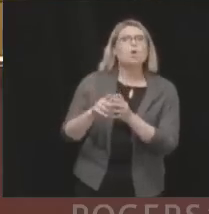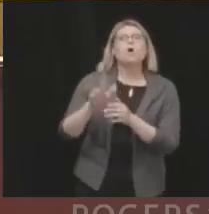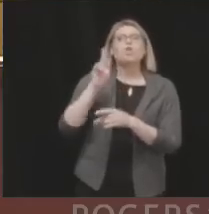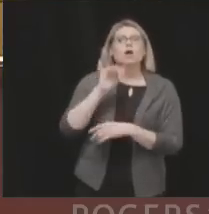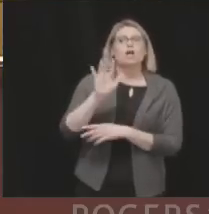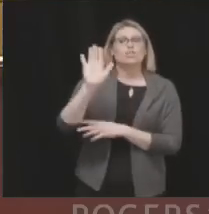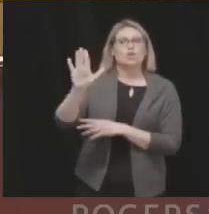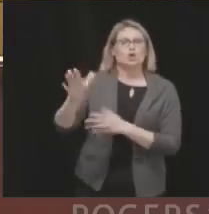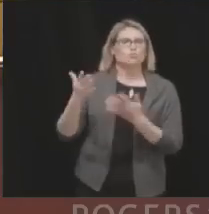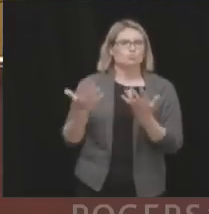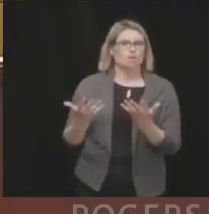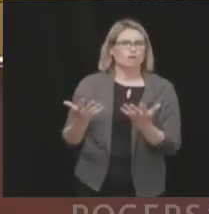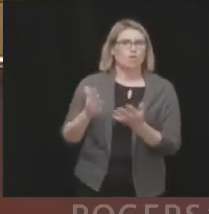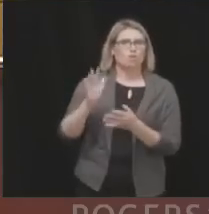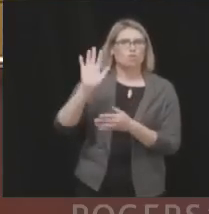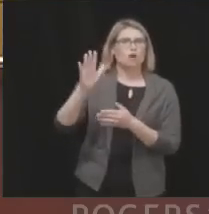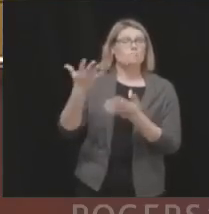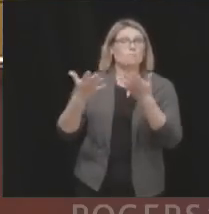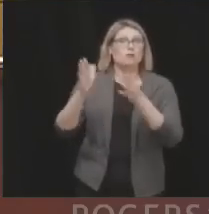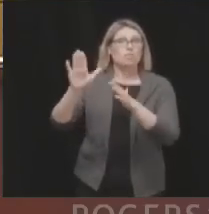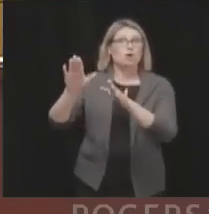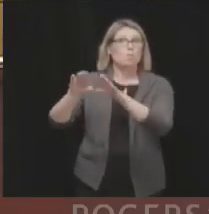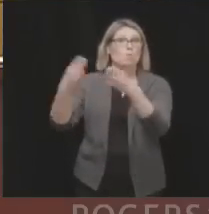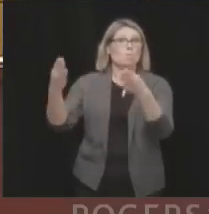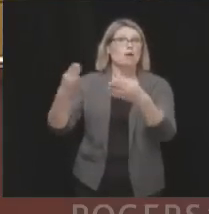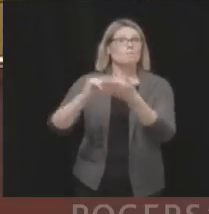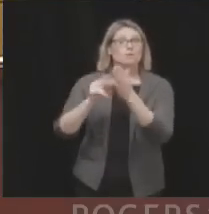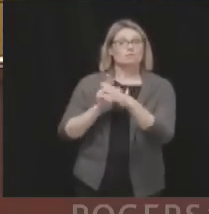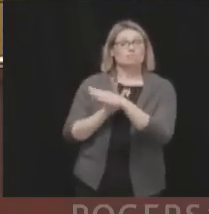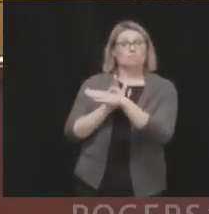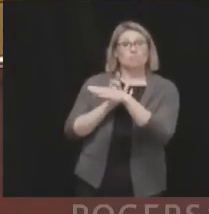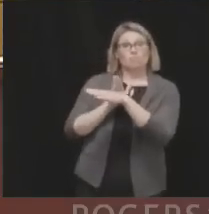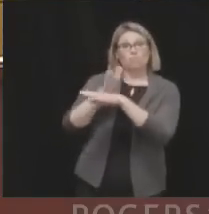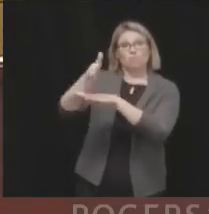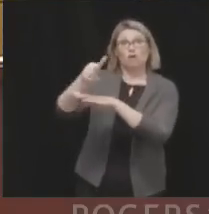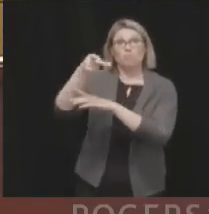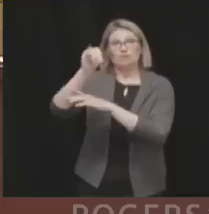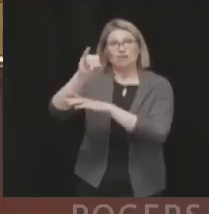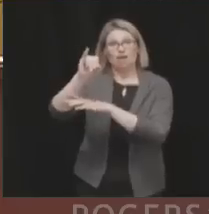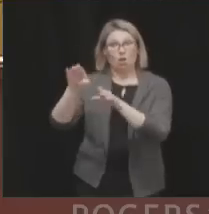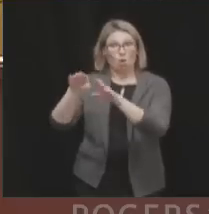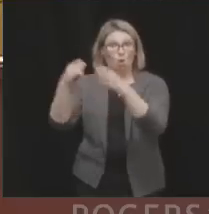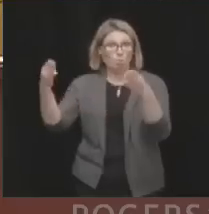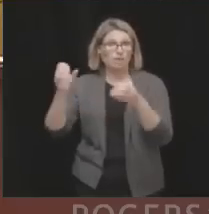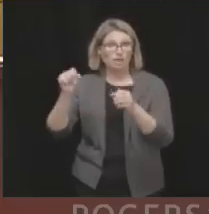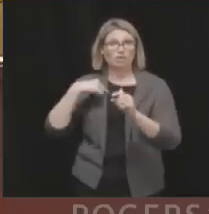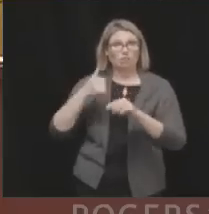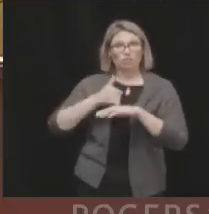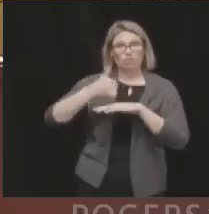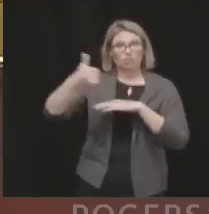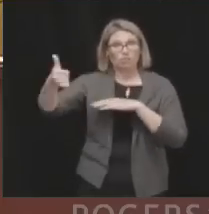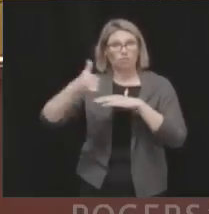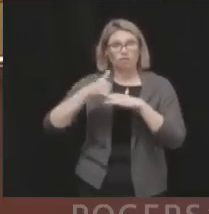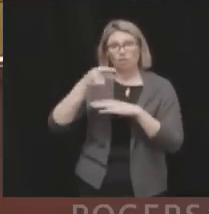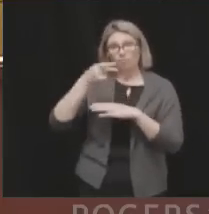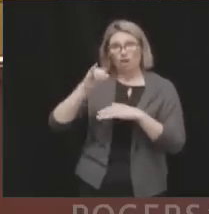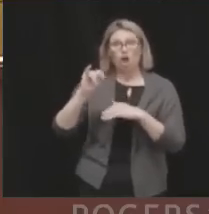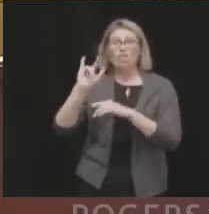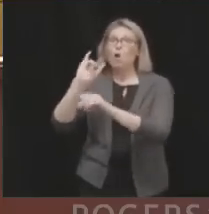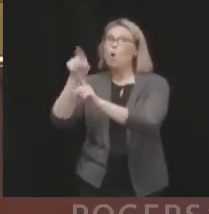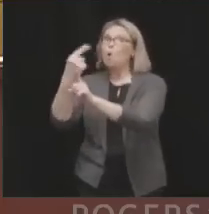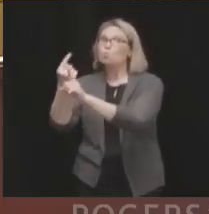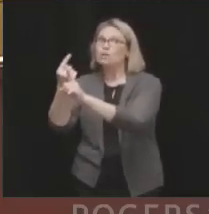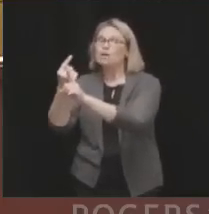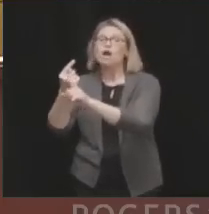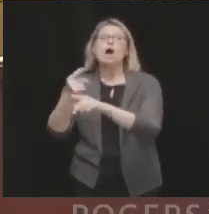notice? Yes, I have actually talked to Premier King, and we've both shared, you know, our respective kind